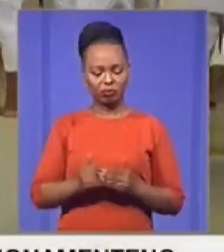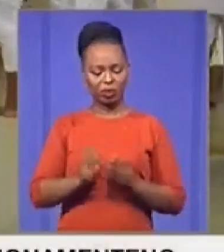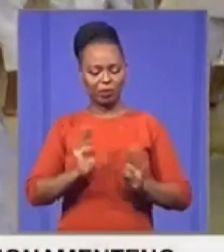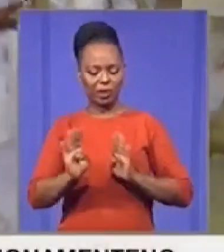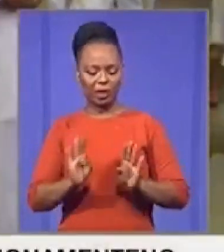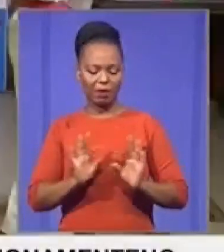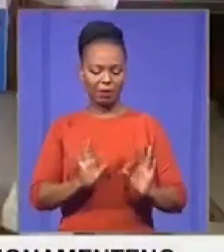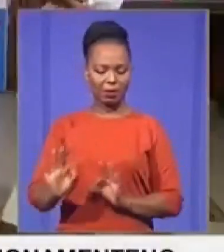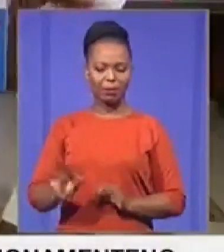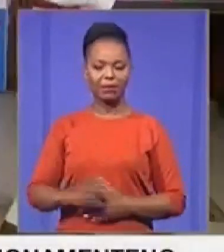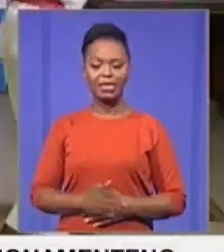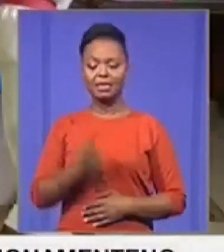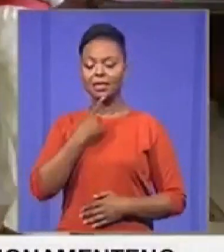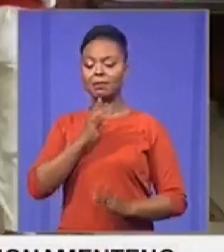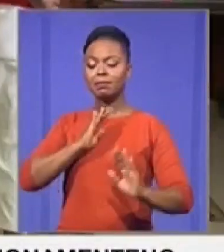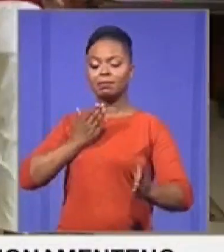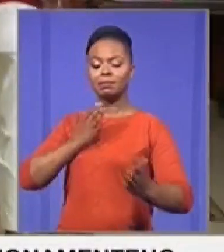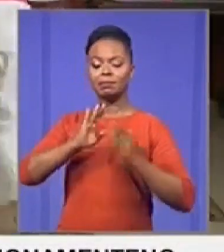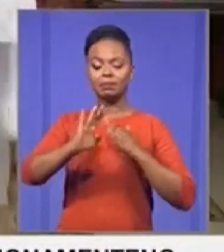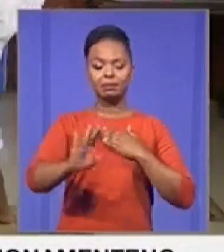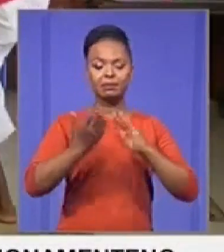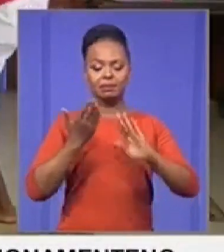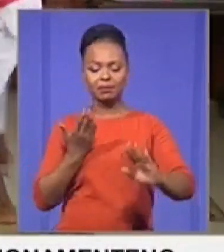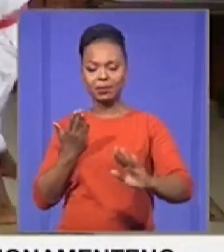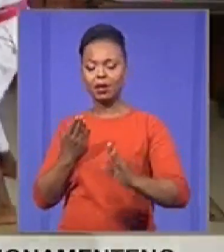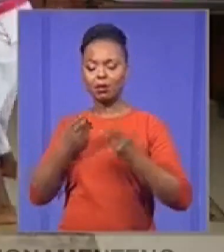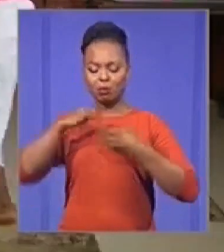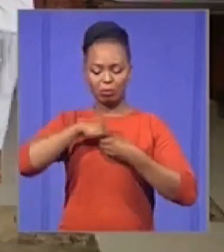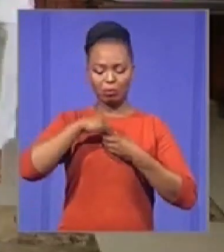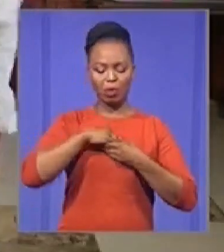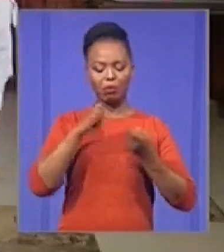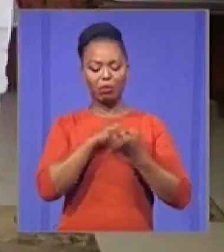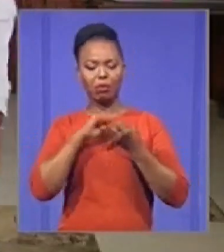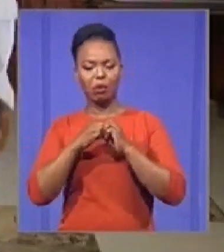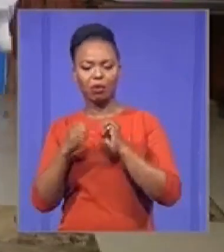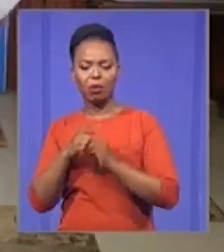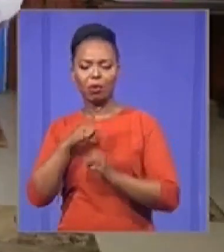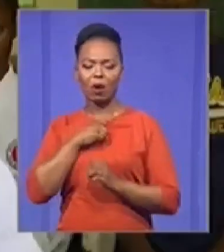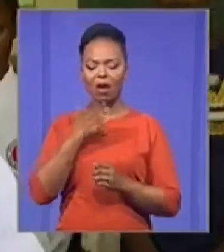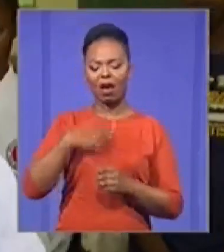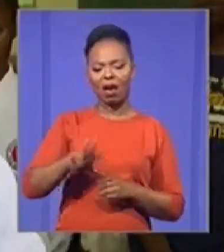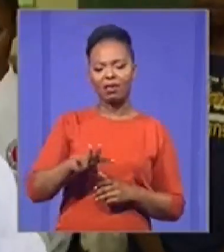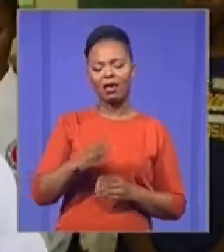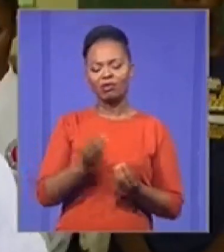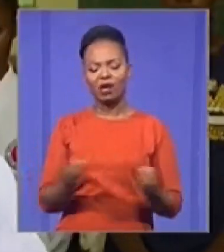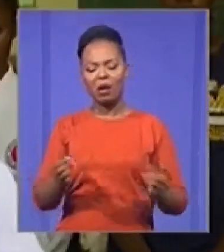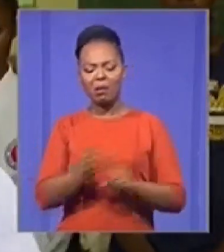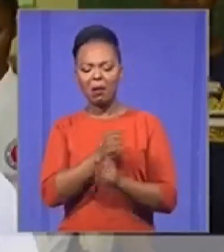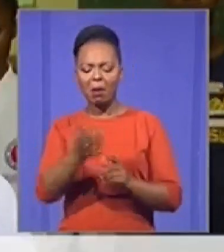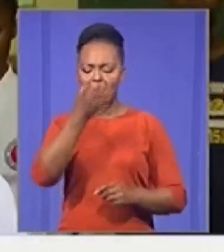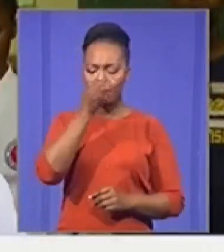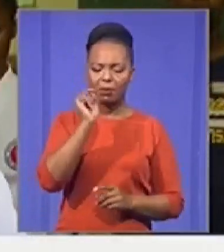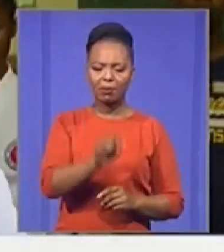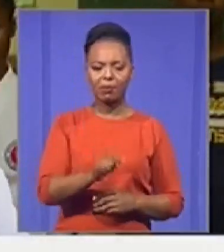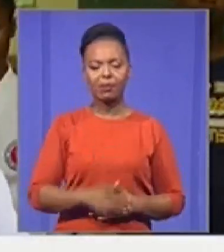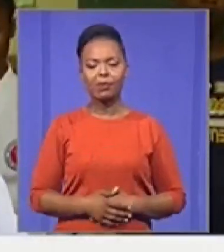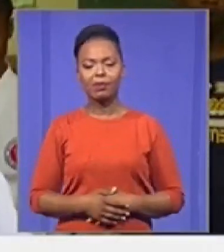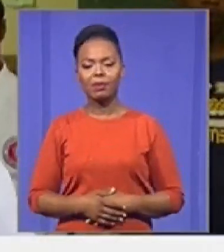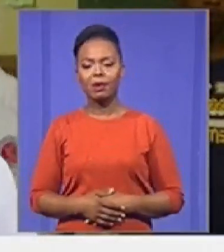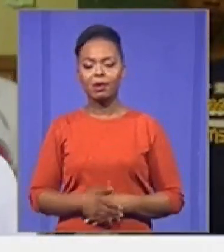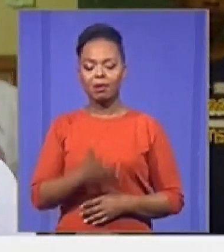ba re papadi ena karate e ba thusitse ho rarolla mathata a o hlekefetswa ke bana ba bang. But it was bullying me, so